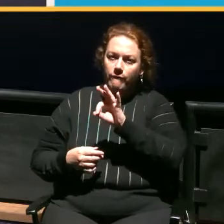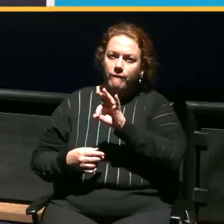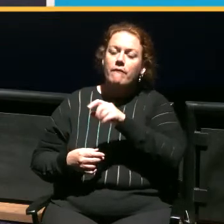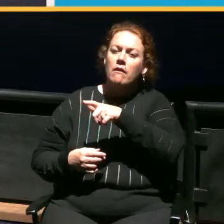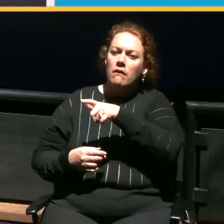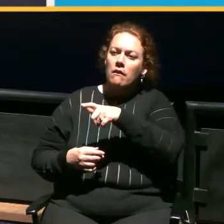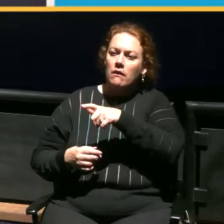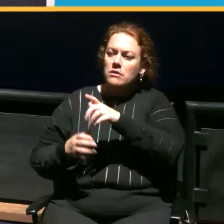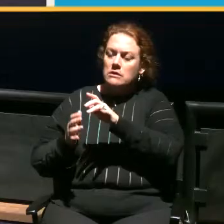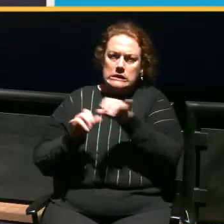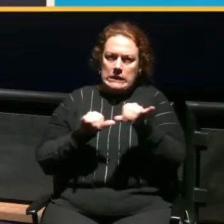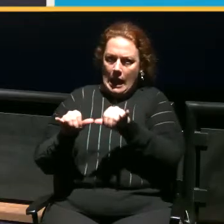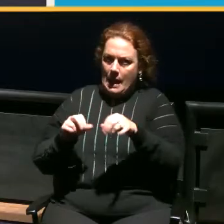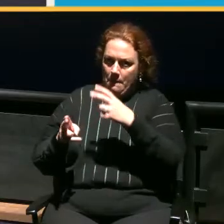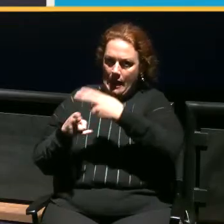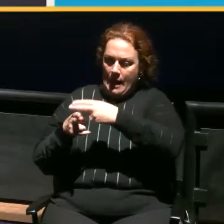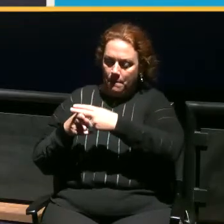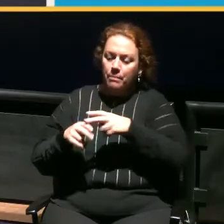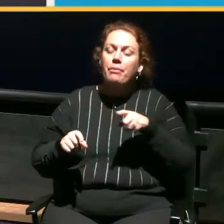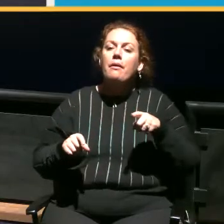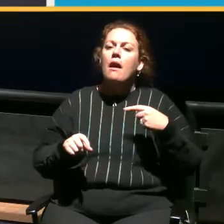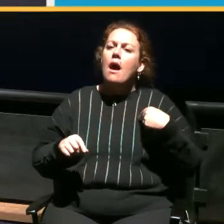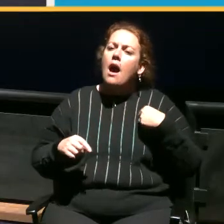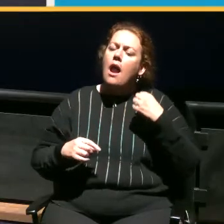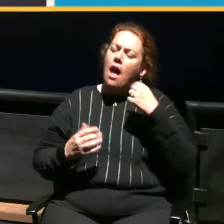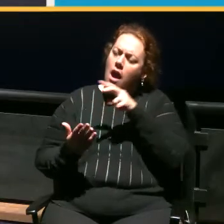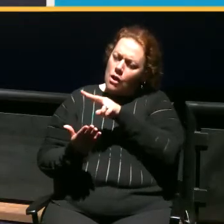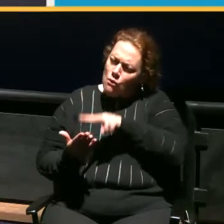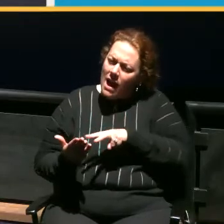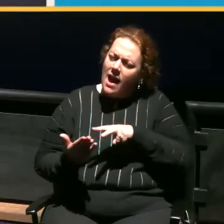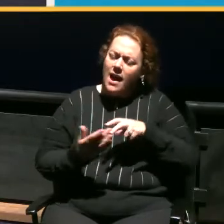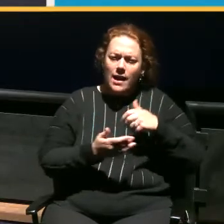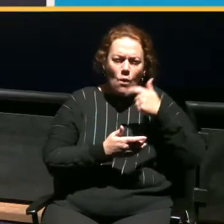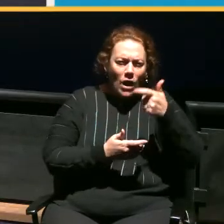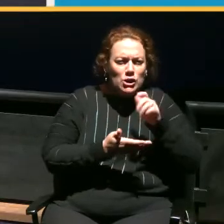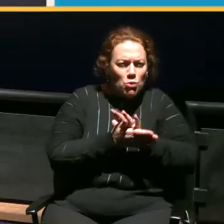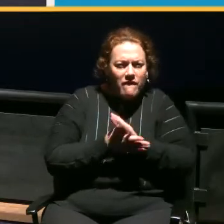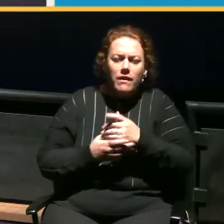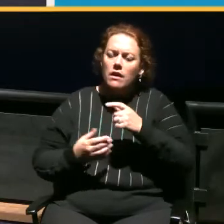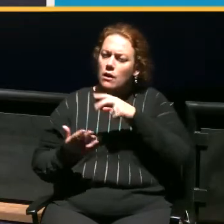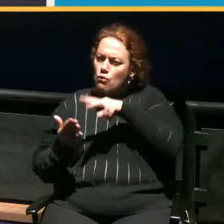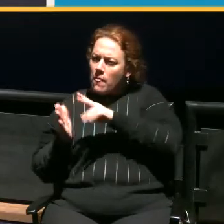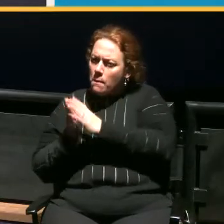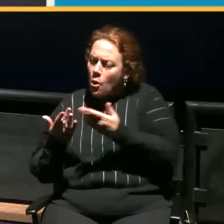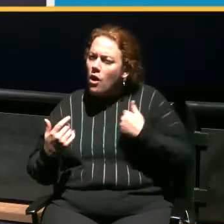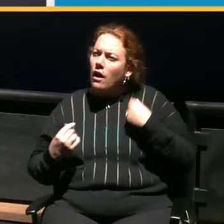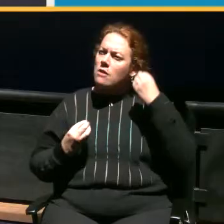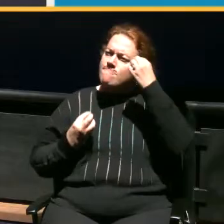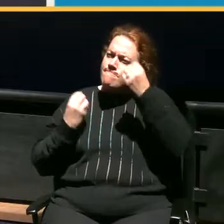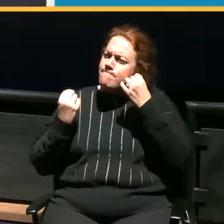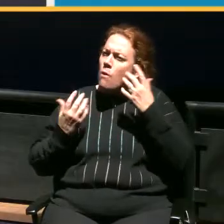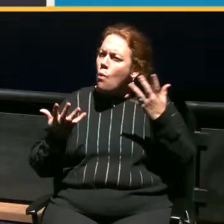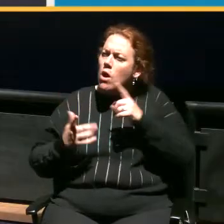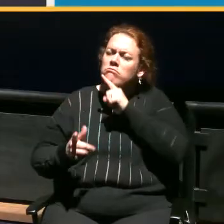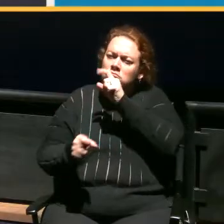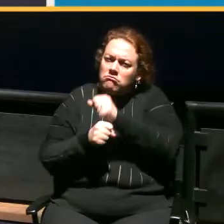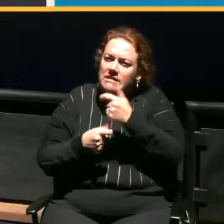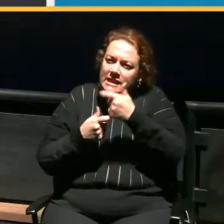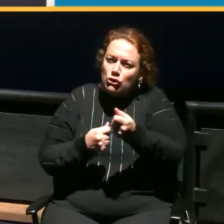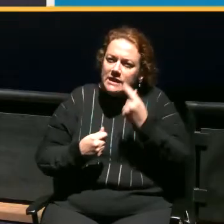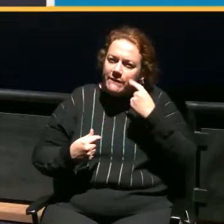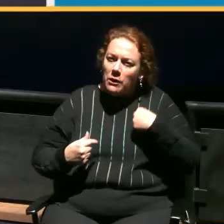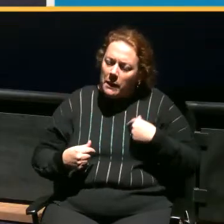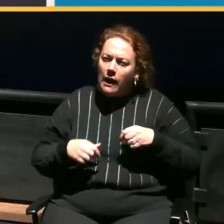me thinking again about what my true interest was as a little boy, what kind of got me interested in engineering, which is what I was studying, and that was the